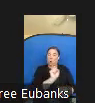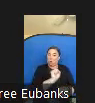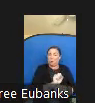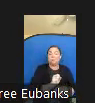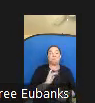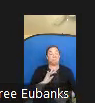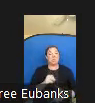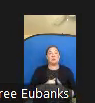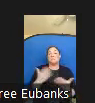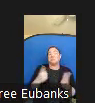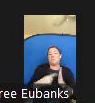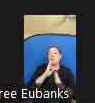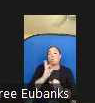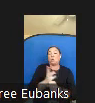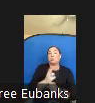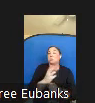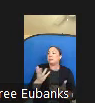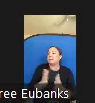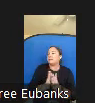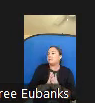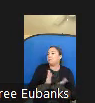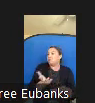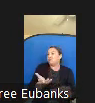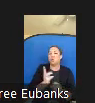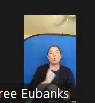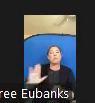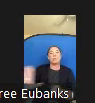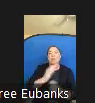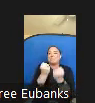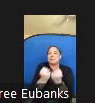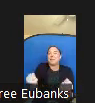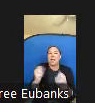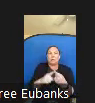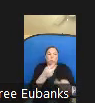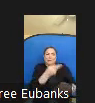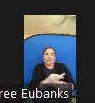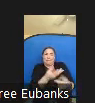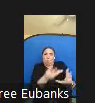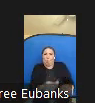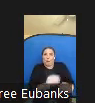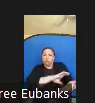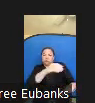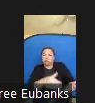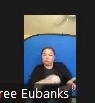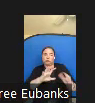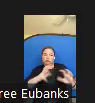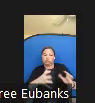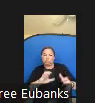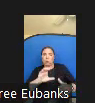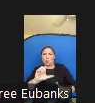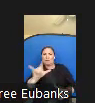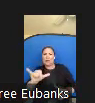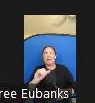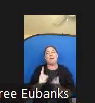using kind of, using their supplies and keeping the clays wet. There's probably also other tricks that we don't pick up